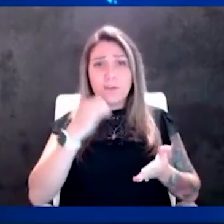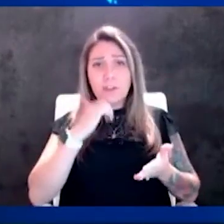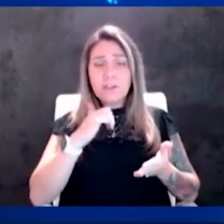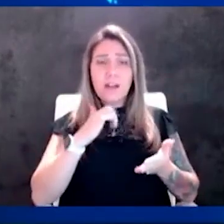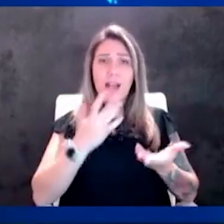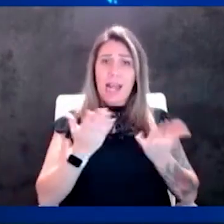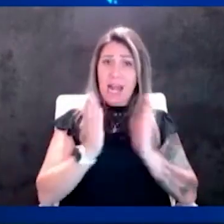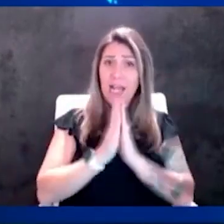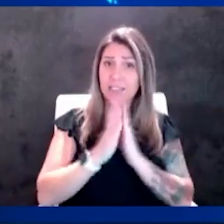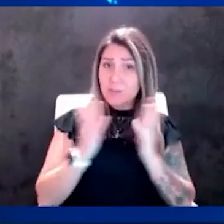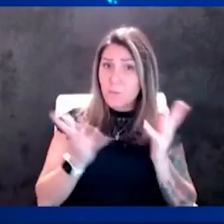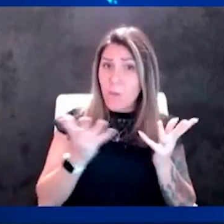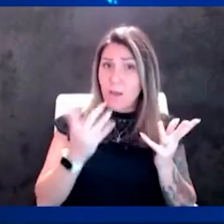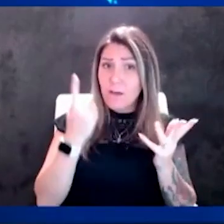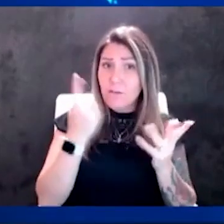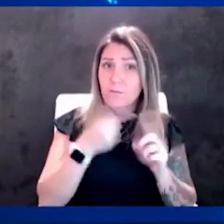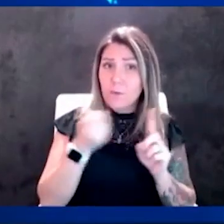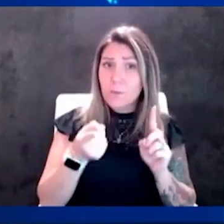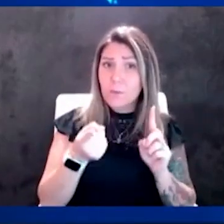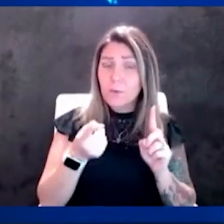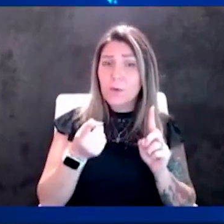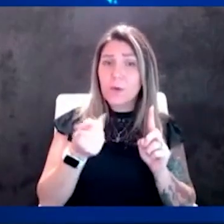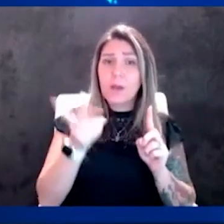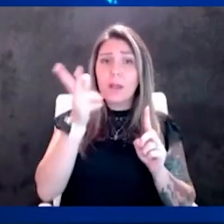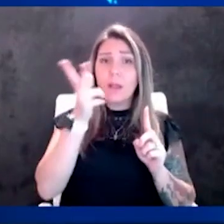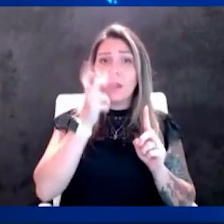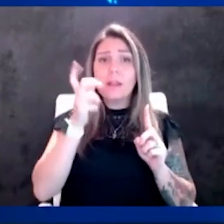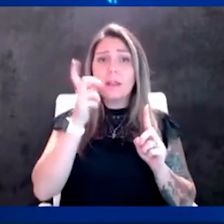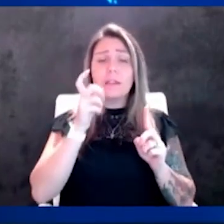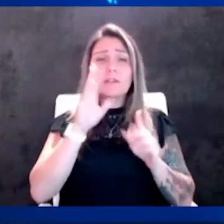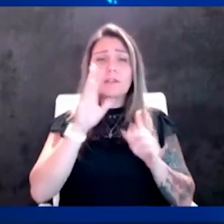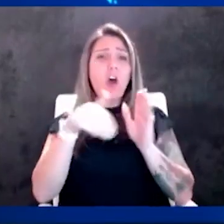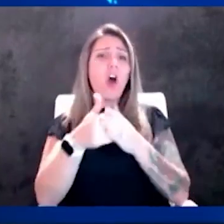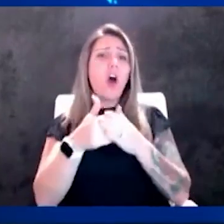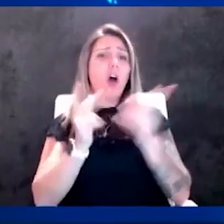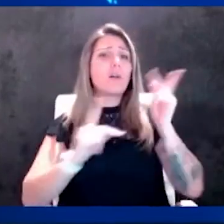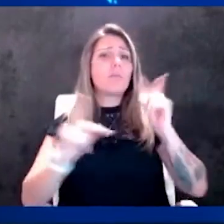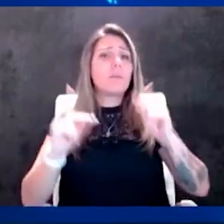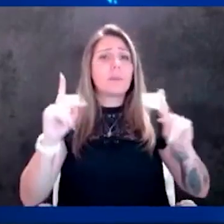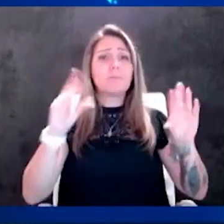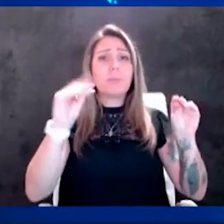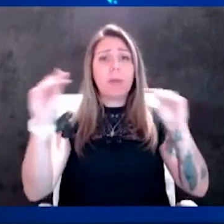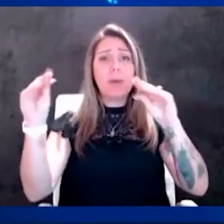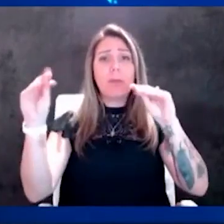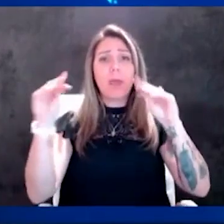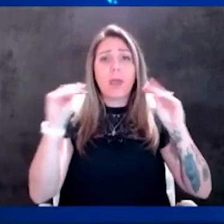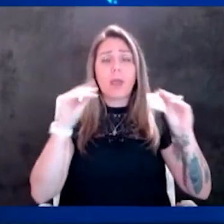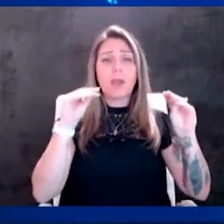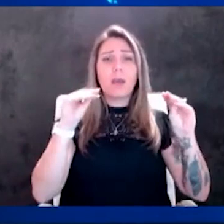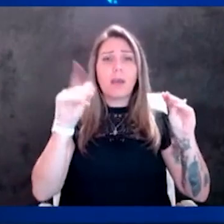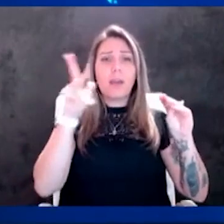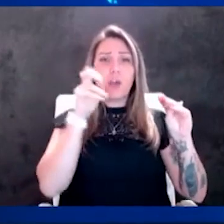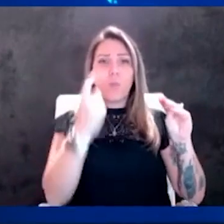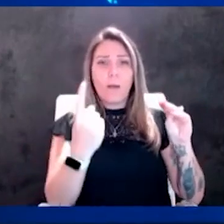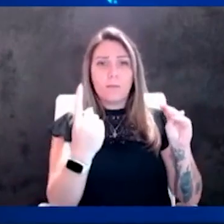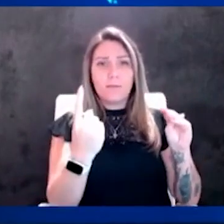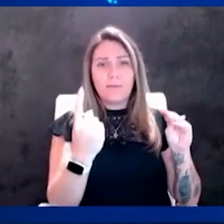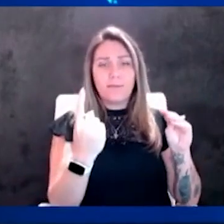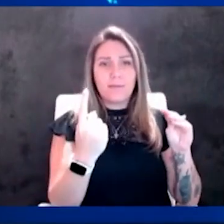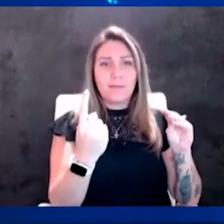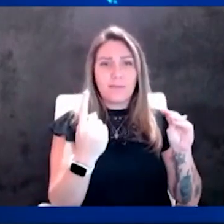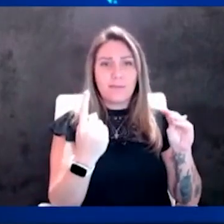do, as you listen to the forest of voices around COVID, that you hear that one that you can really